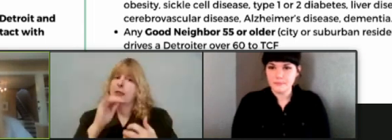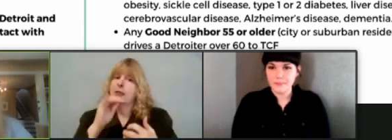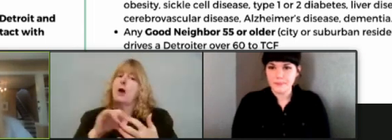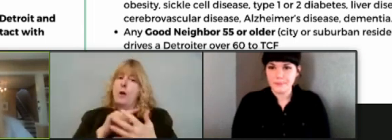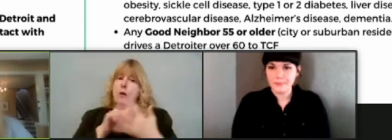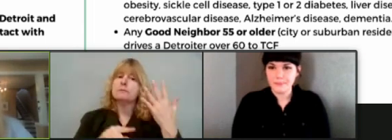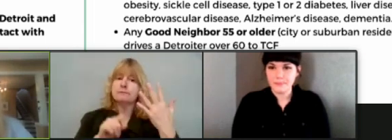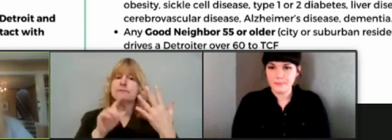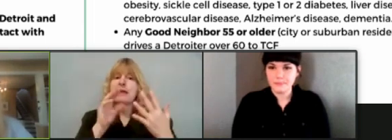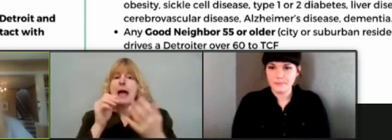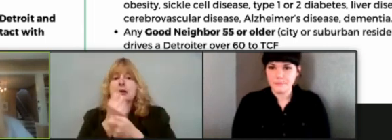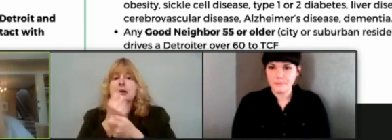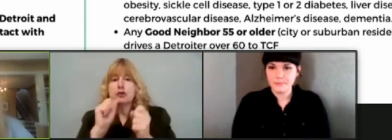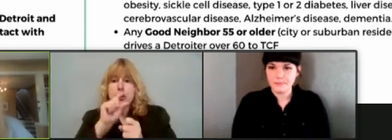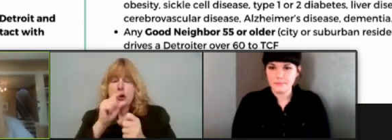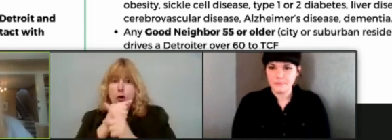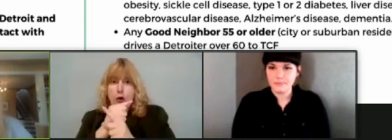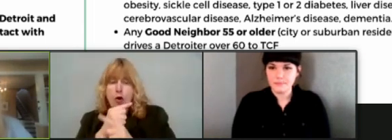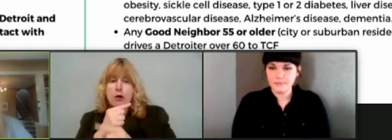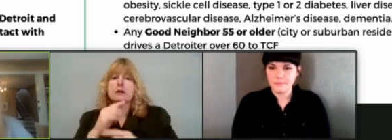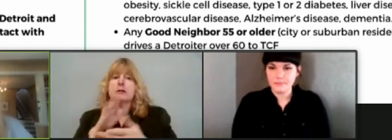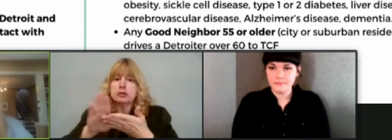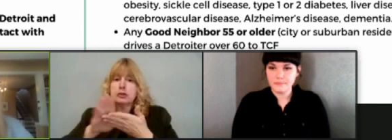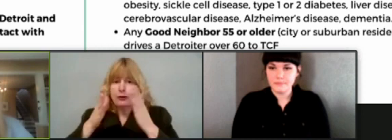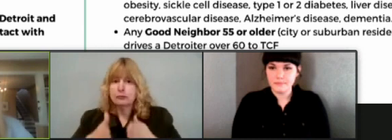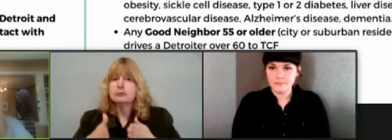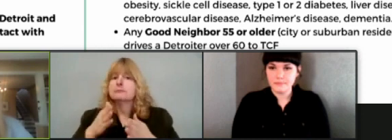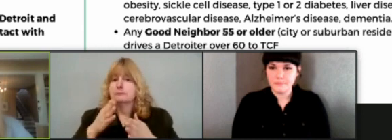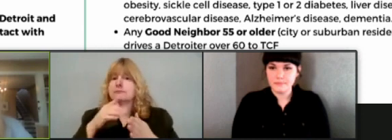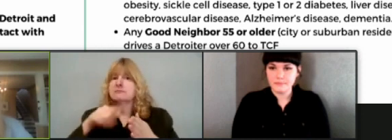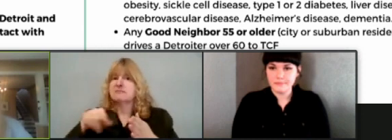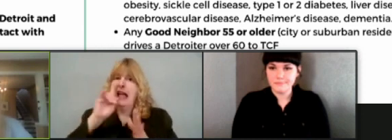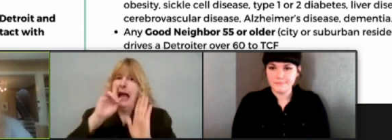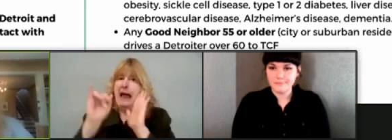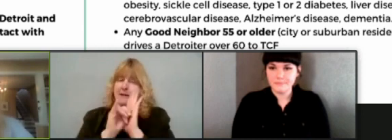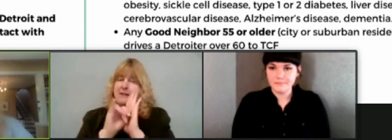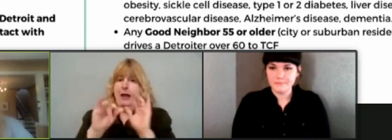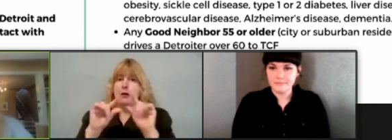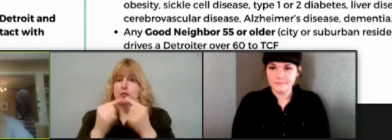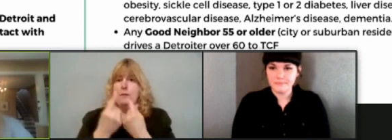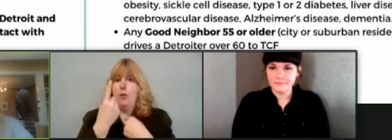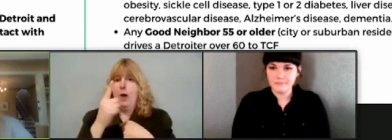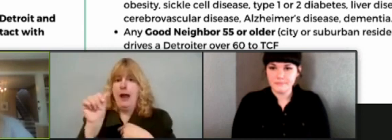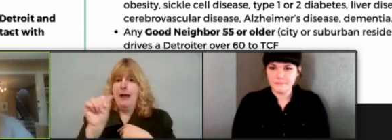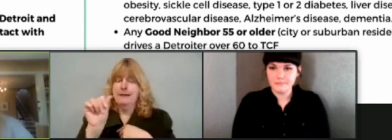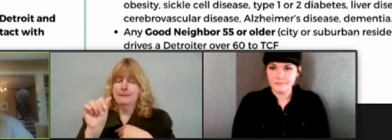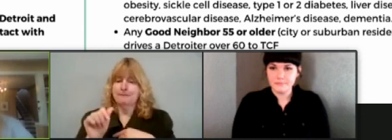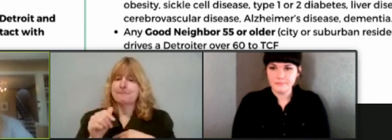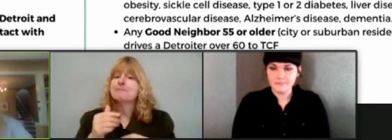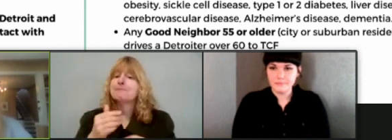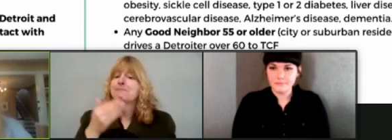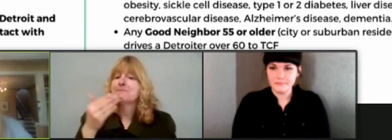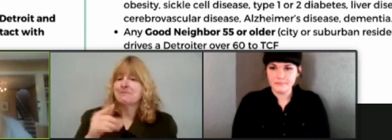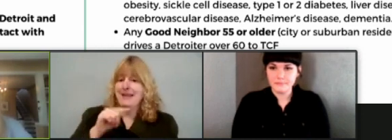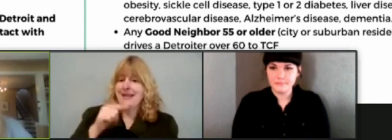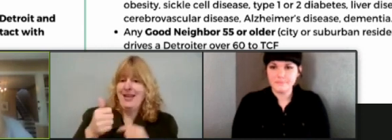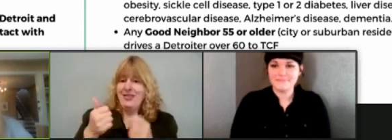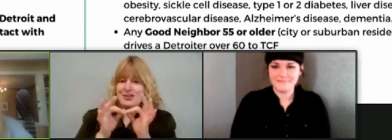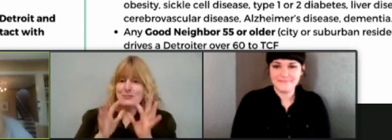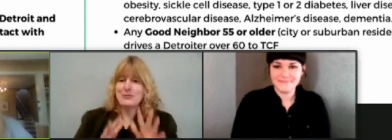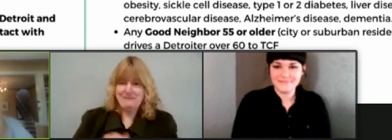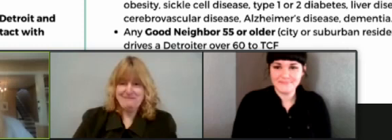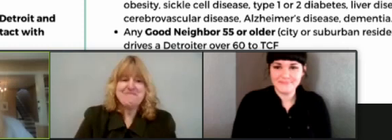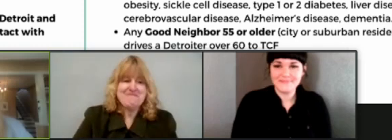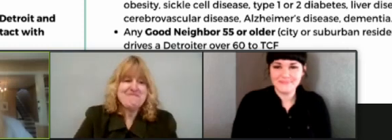security guards and janitors, all of our identified populations in Group 1A, those are our healthcare providers, whether they're paid or